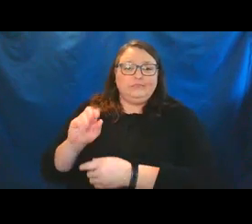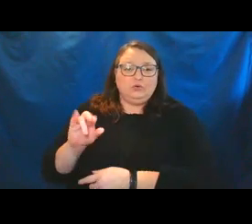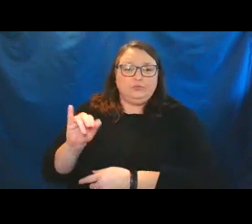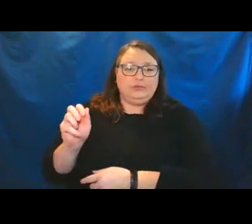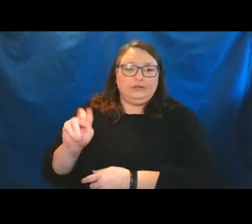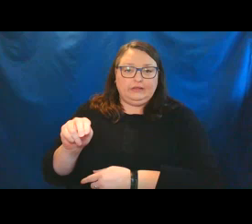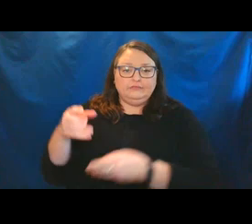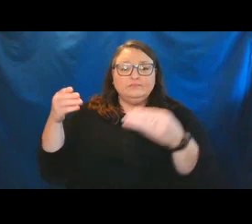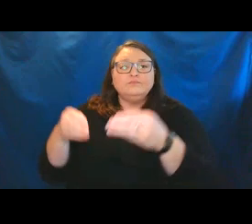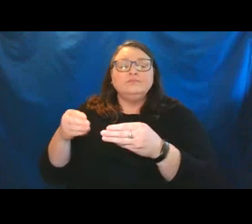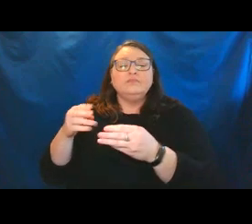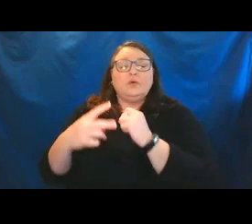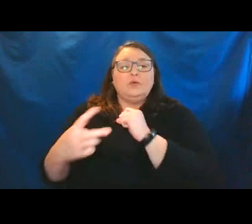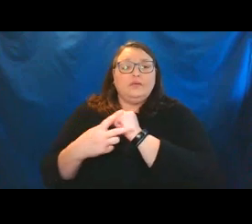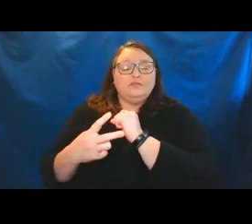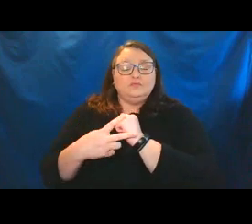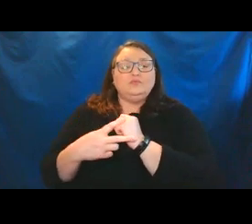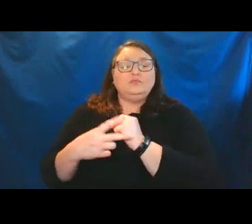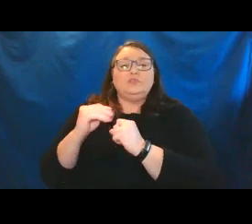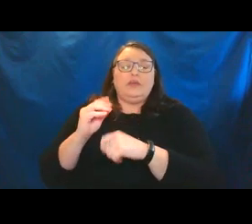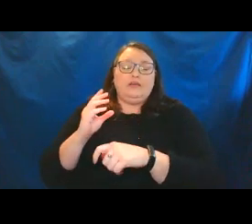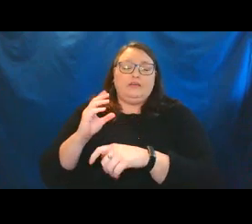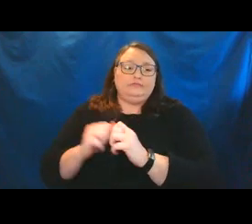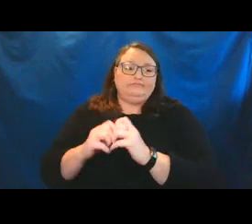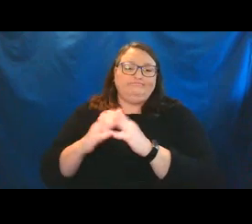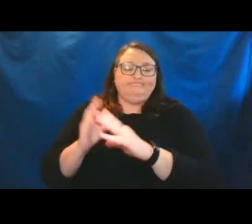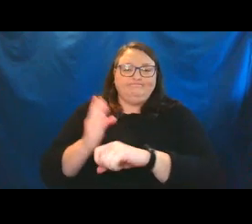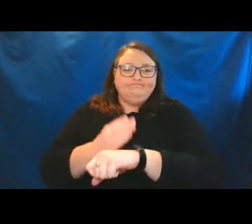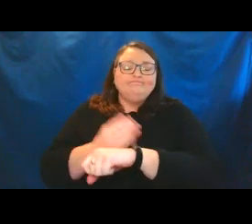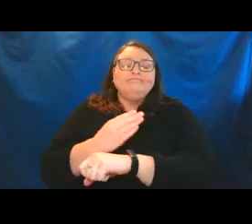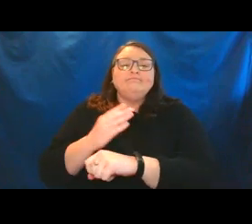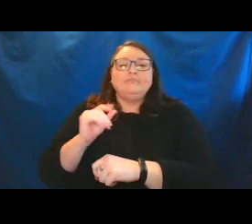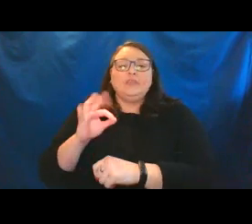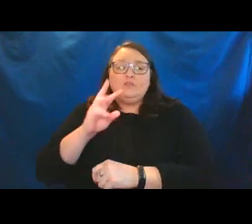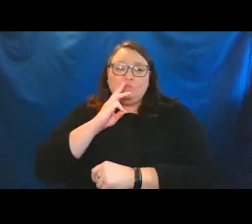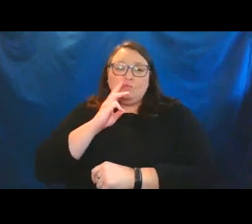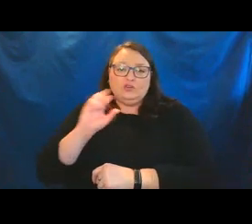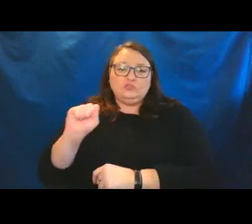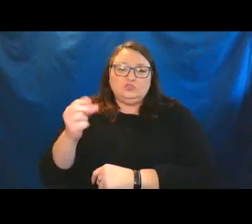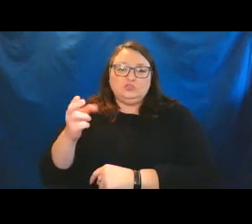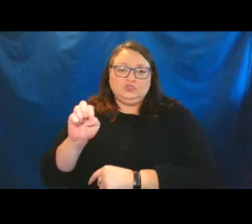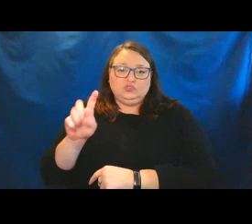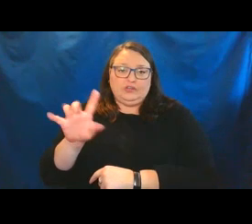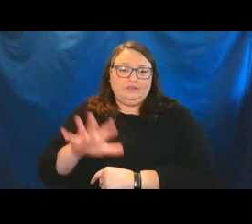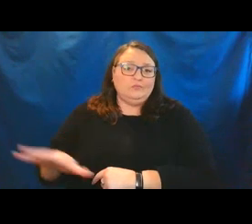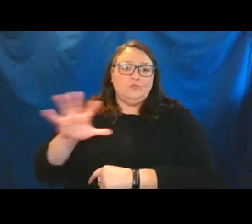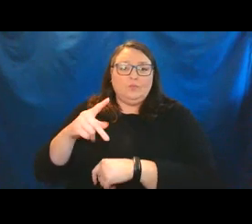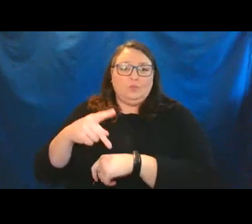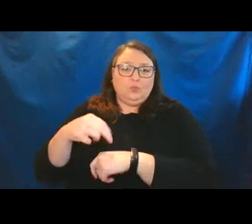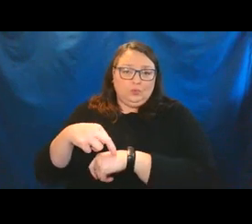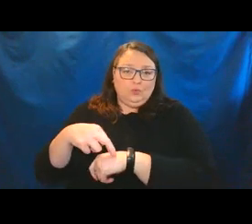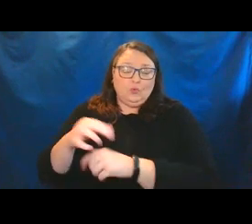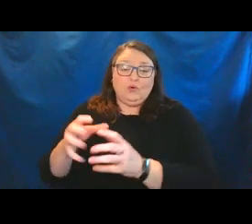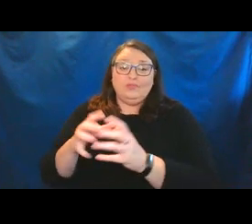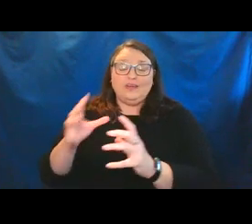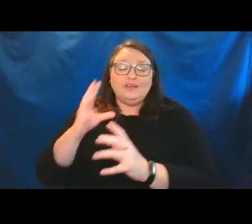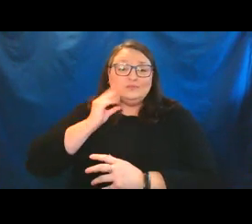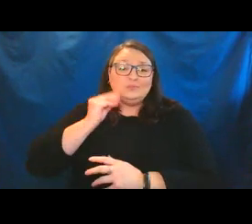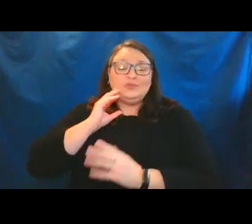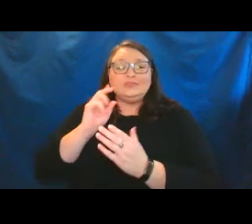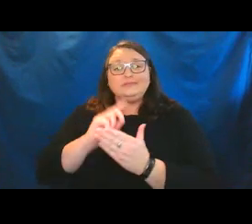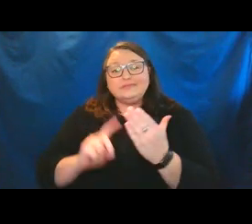to the conservation and restoration of watersheds across Puerto Rico. They have a lot of experience in design and implementing